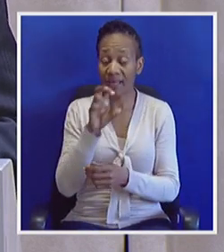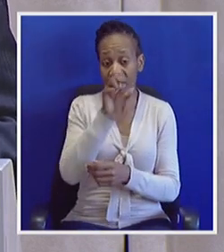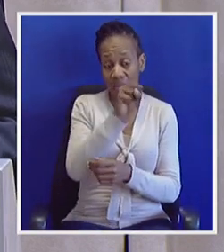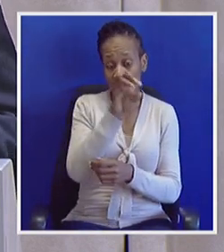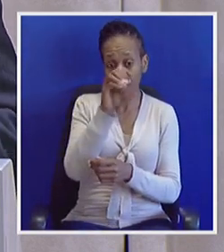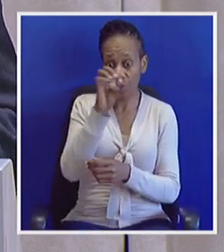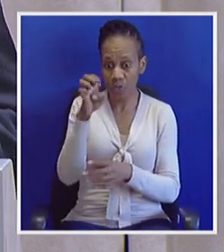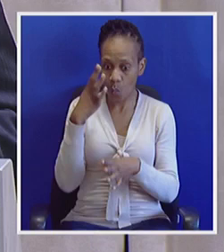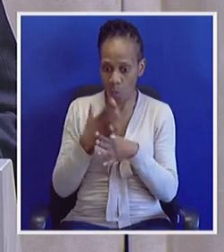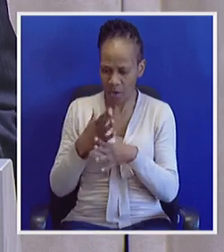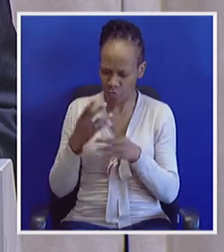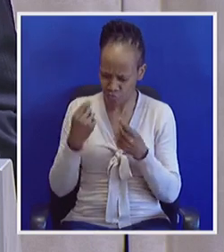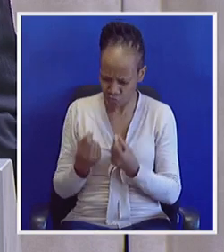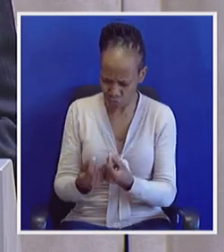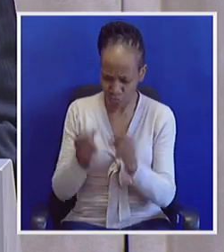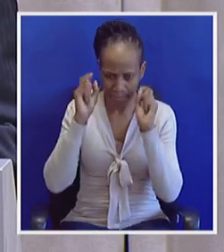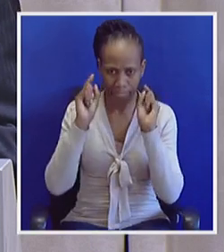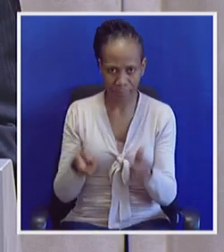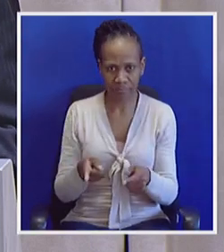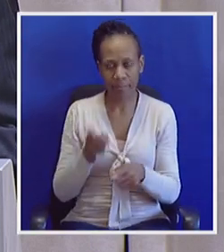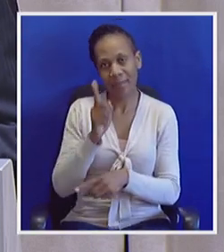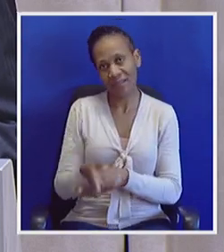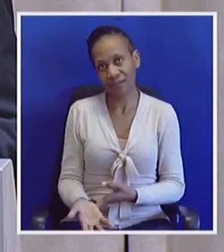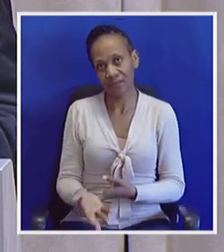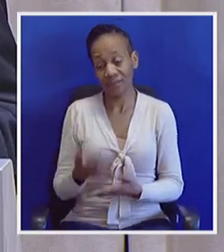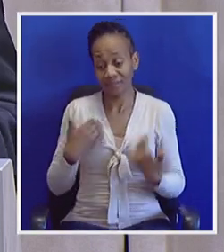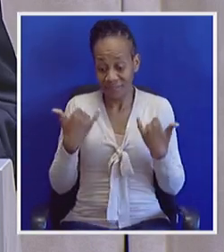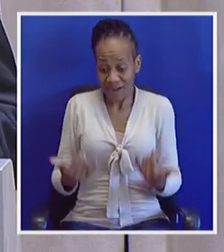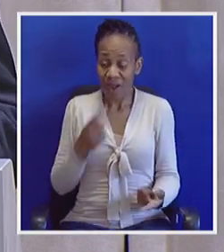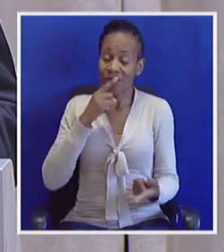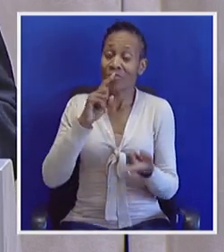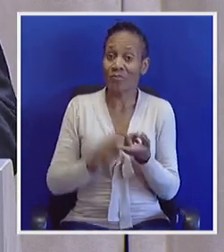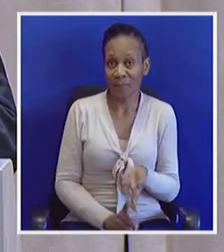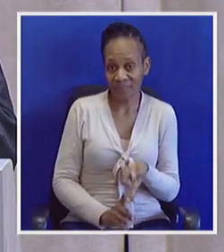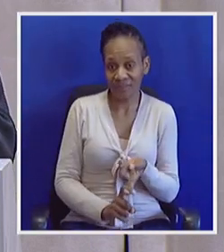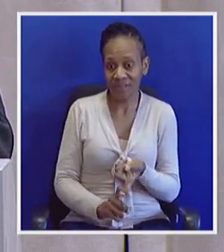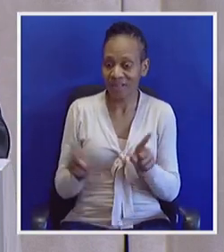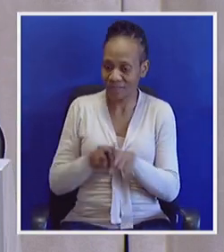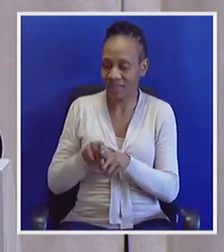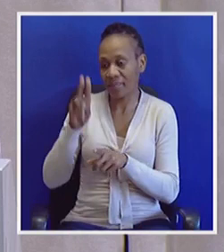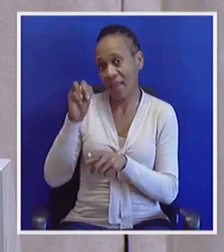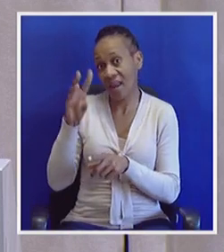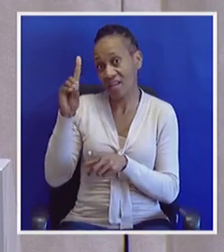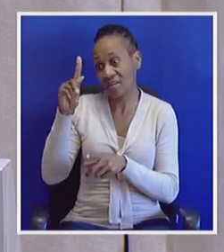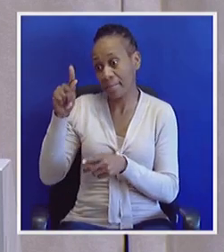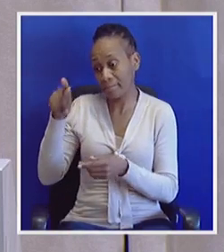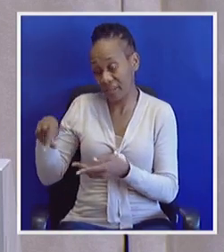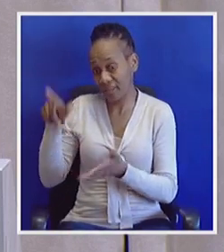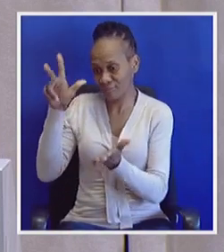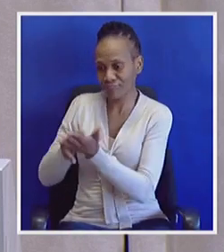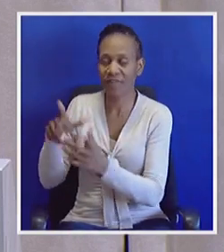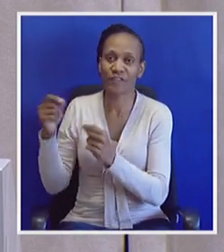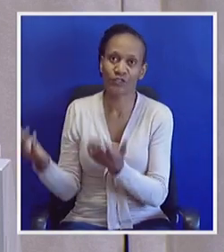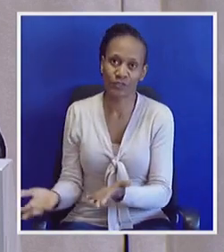full potential. Now, this is the promise that is set out in our National Development Plan.